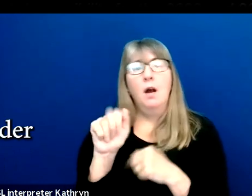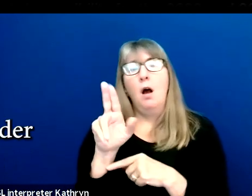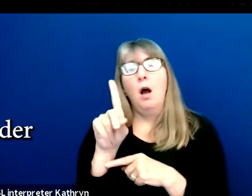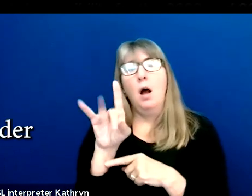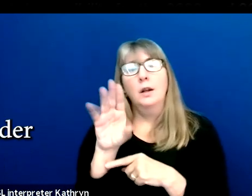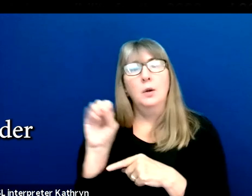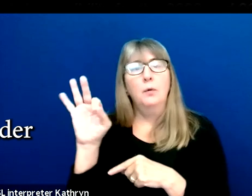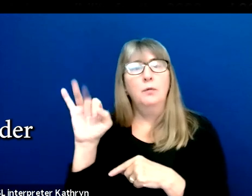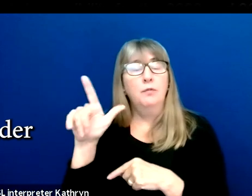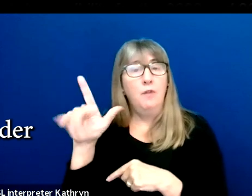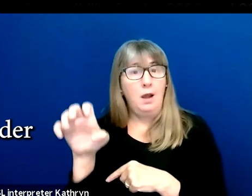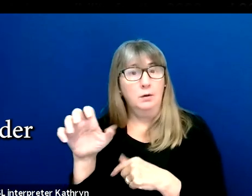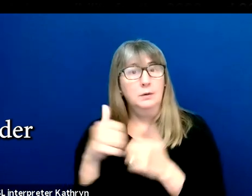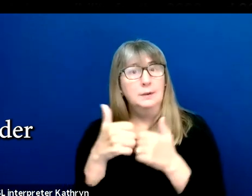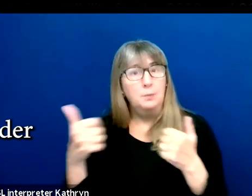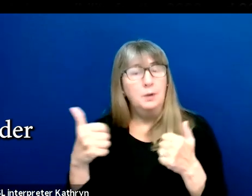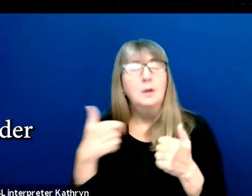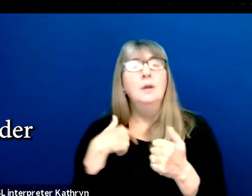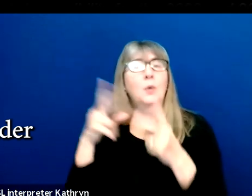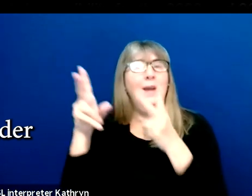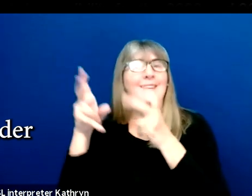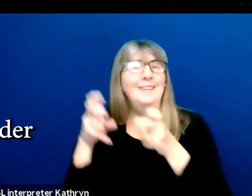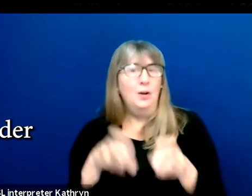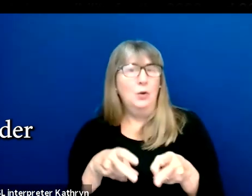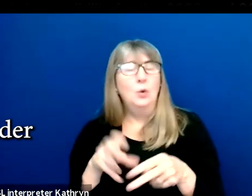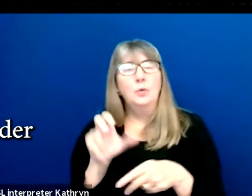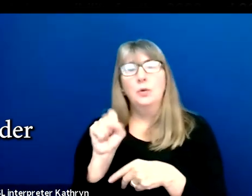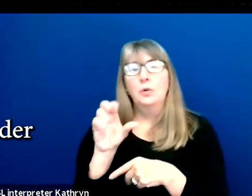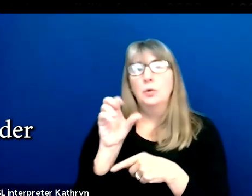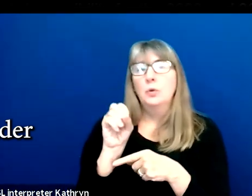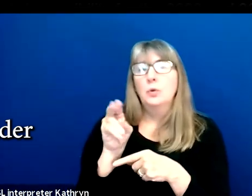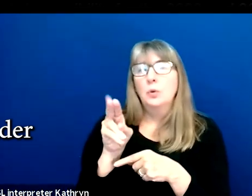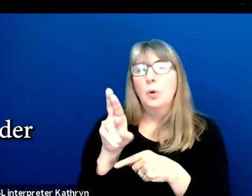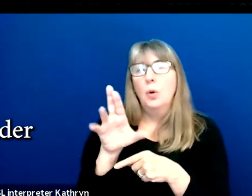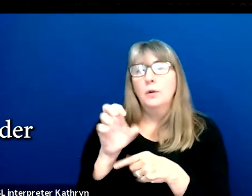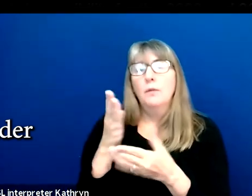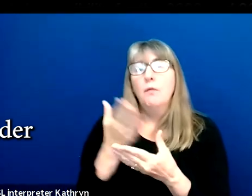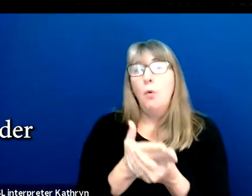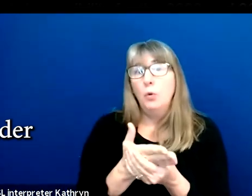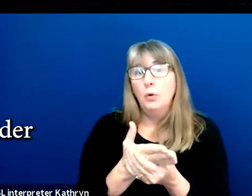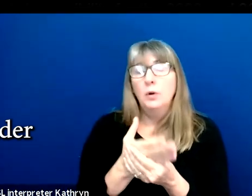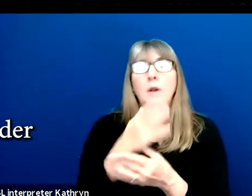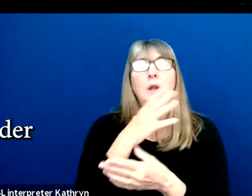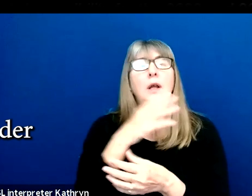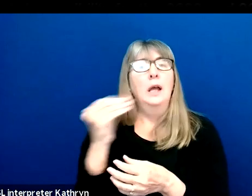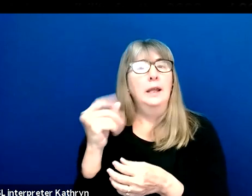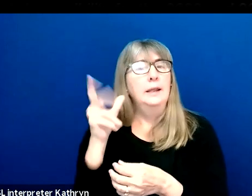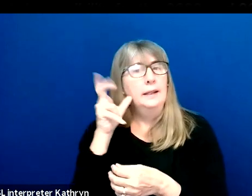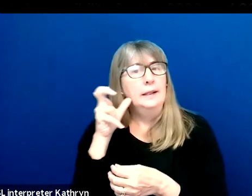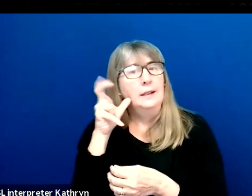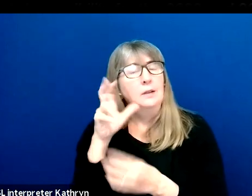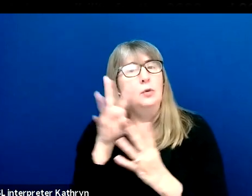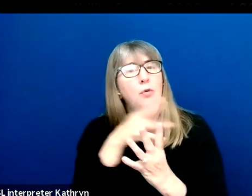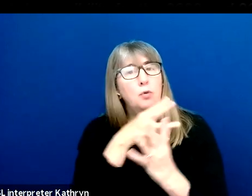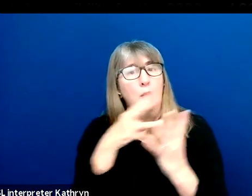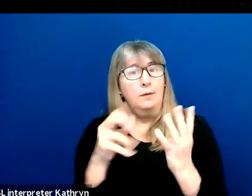and then I can download the source folder and then also listen to the graphs. That would